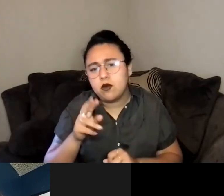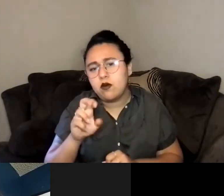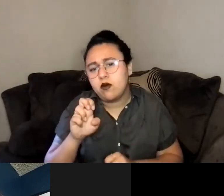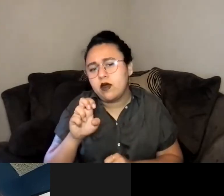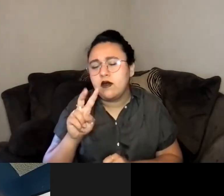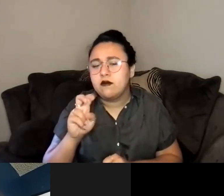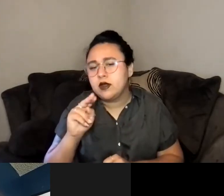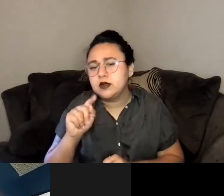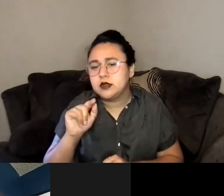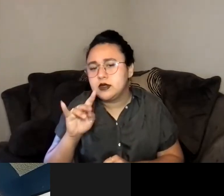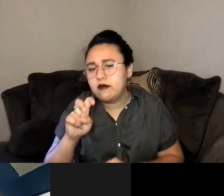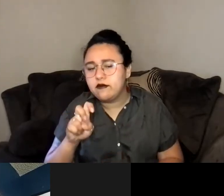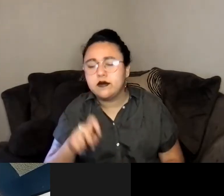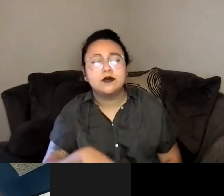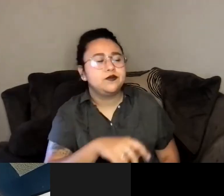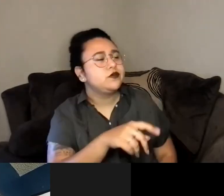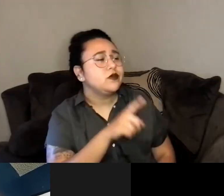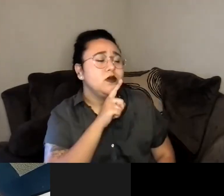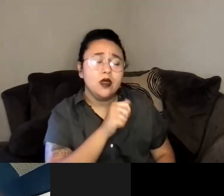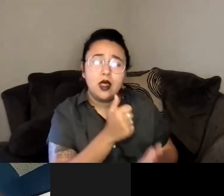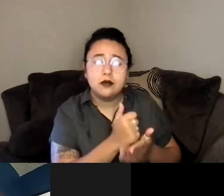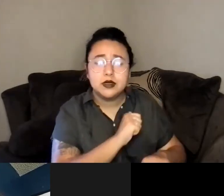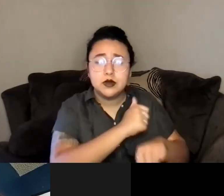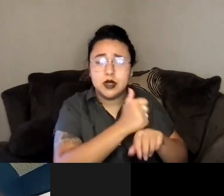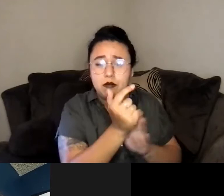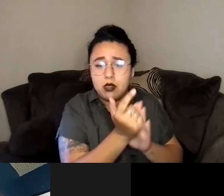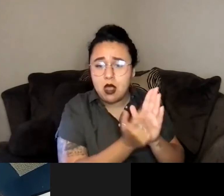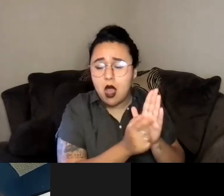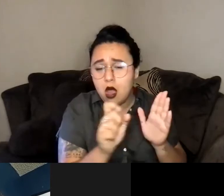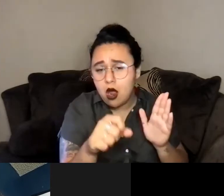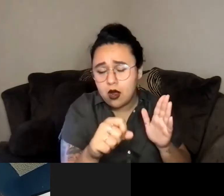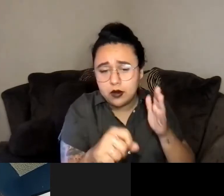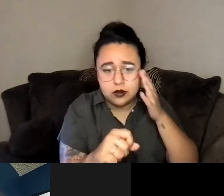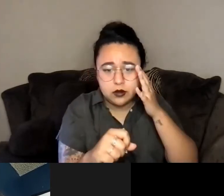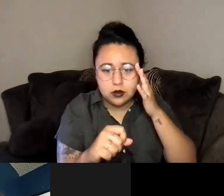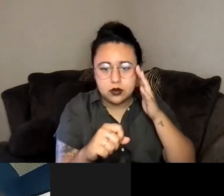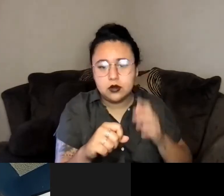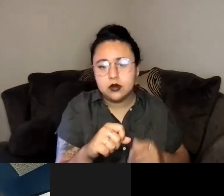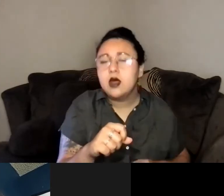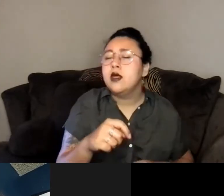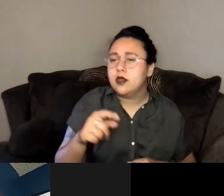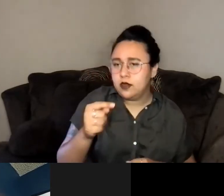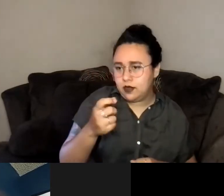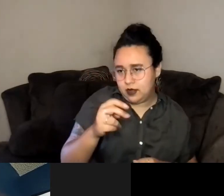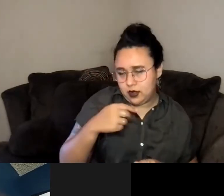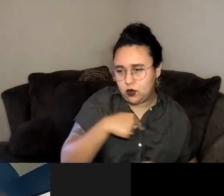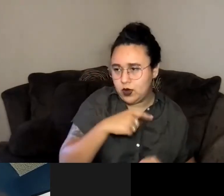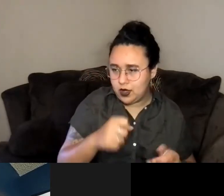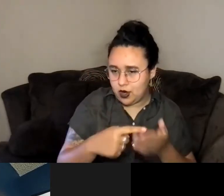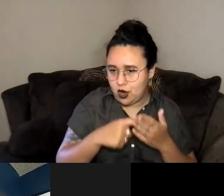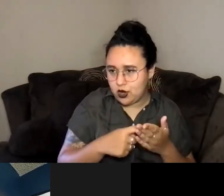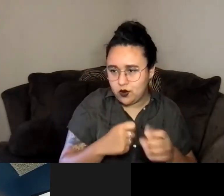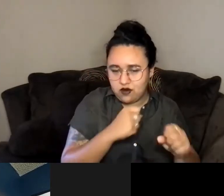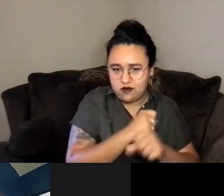Well, I think it helps to have a law, right? It may, it's something. Then we have something we can argue, right? There's something to fight with and